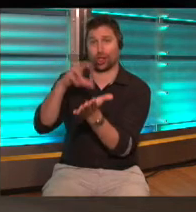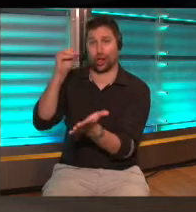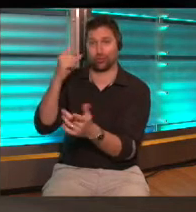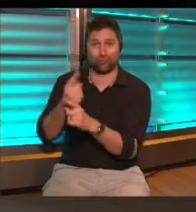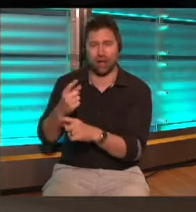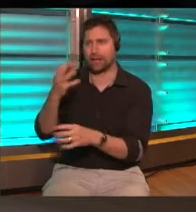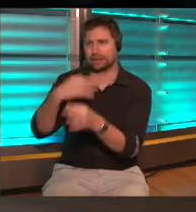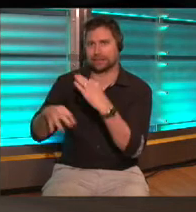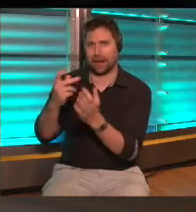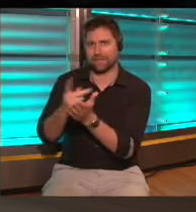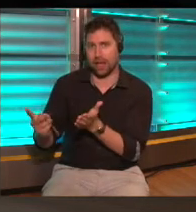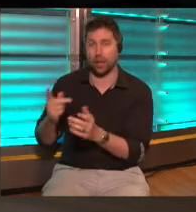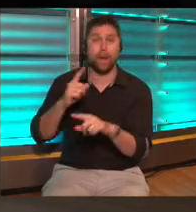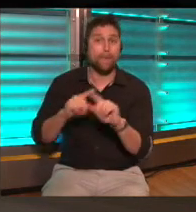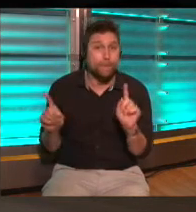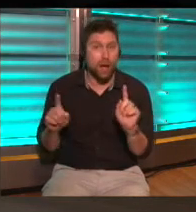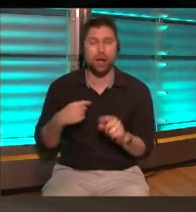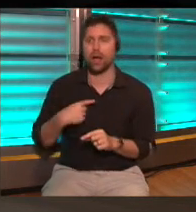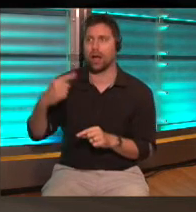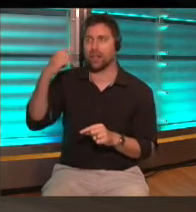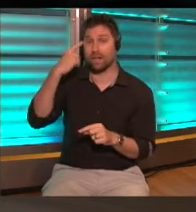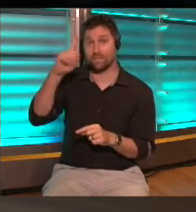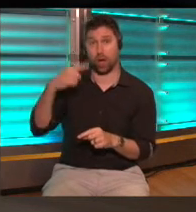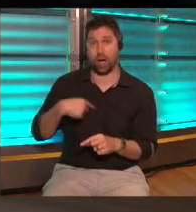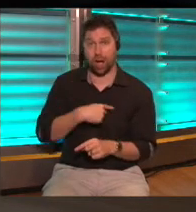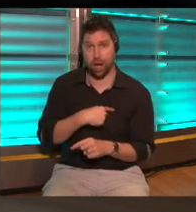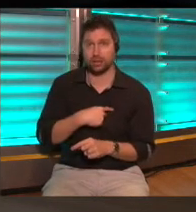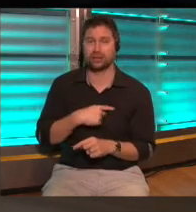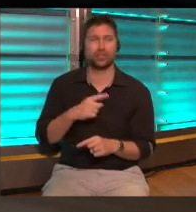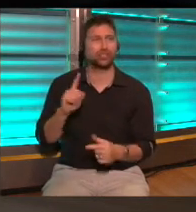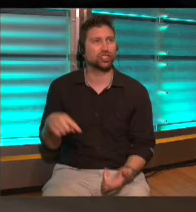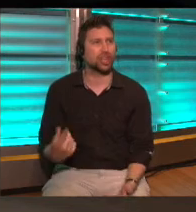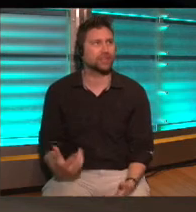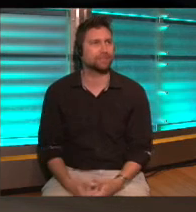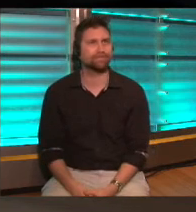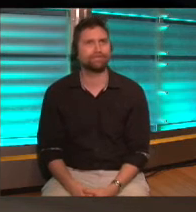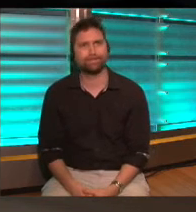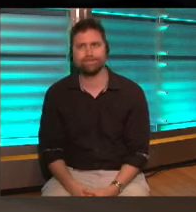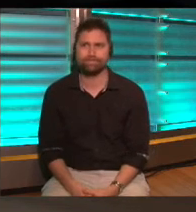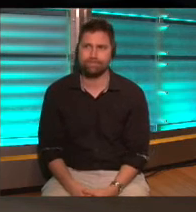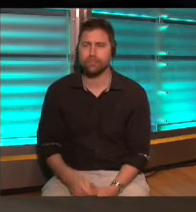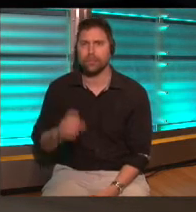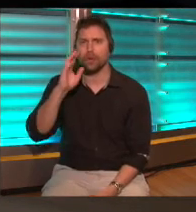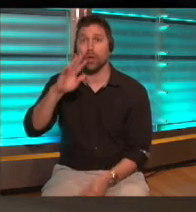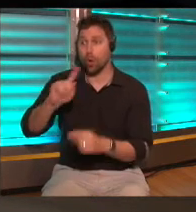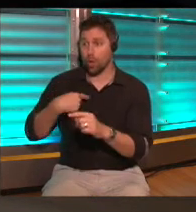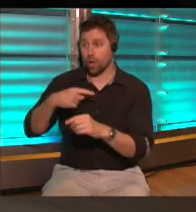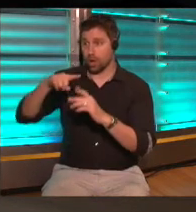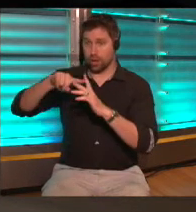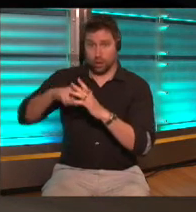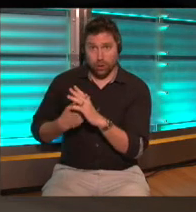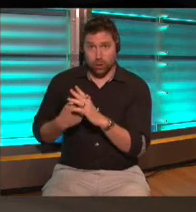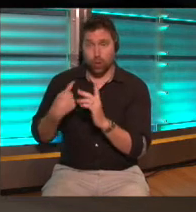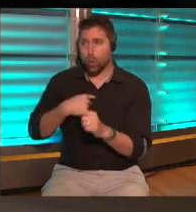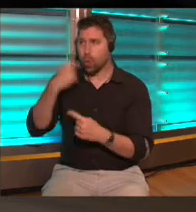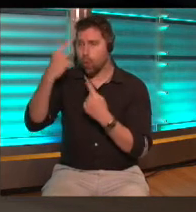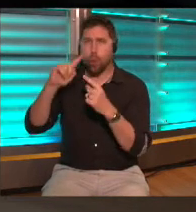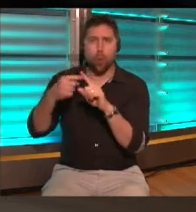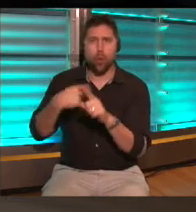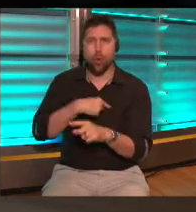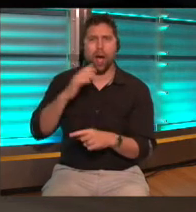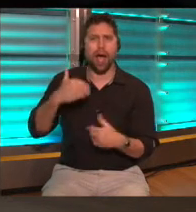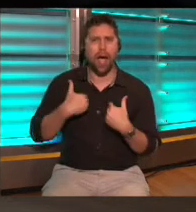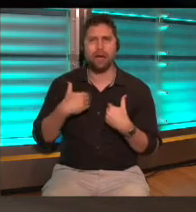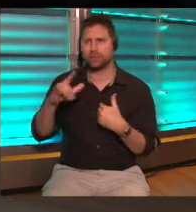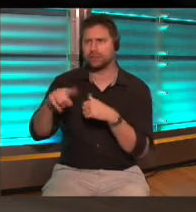rather than failures. But I think that for us, it's just, when we first started, we always wondered when we were going to have this